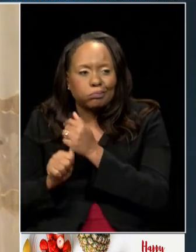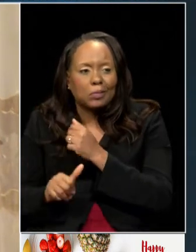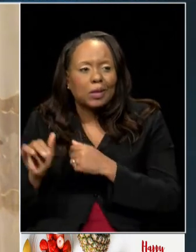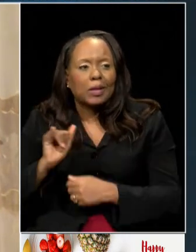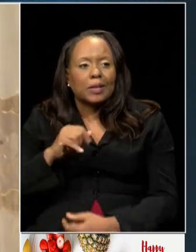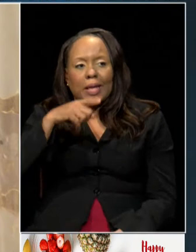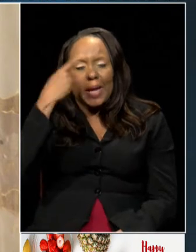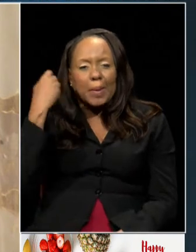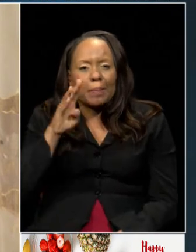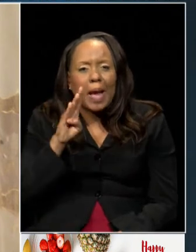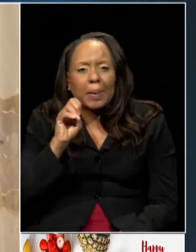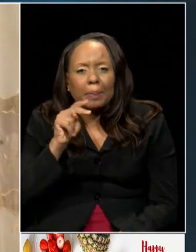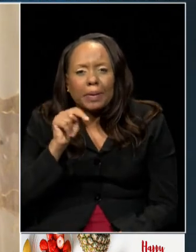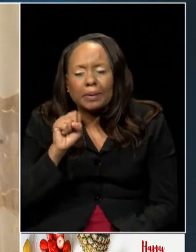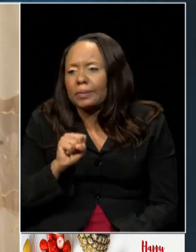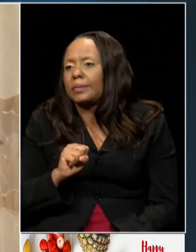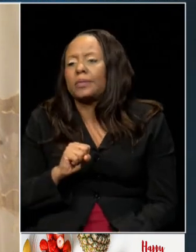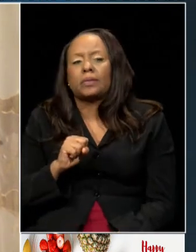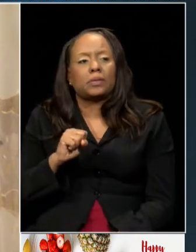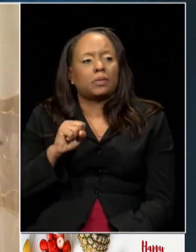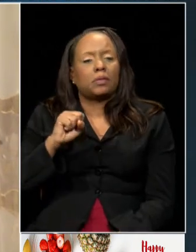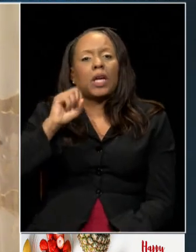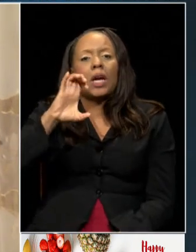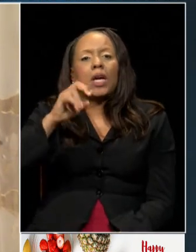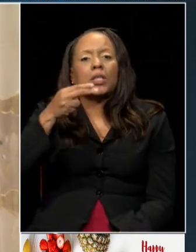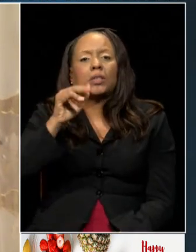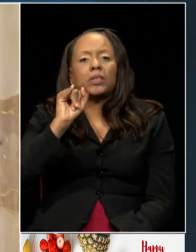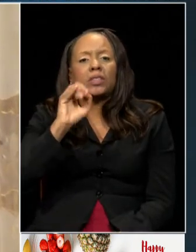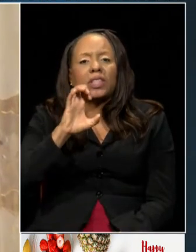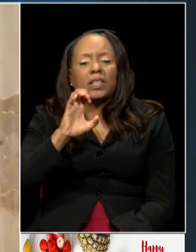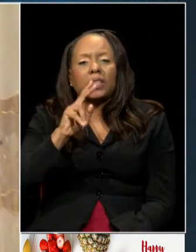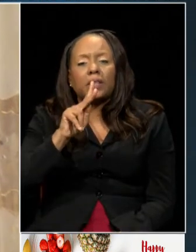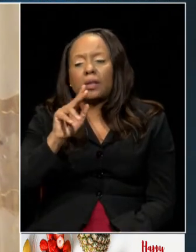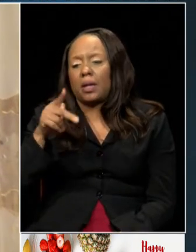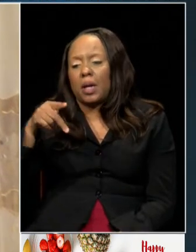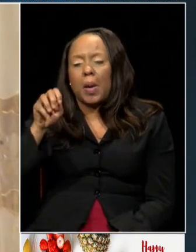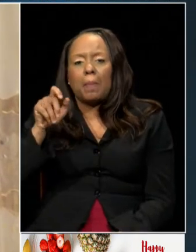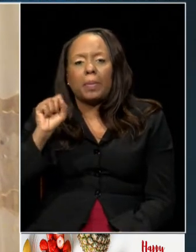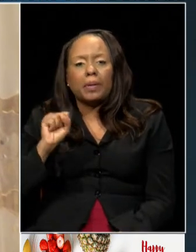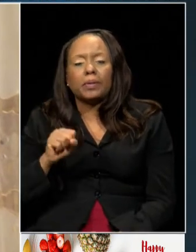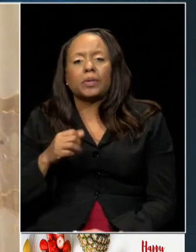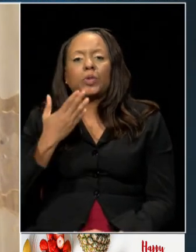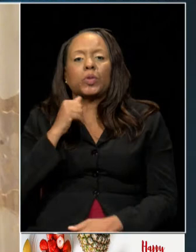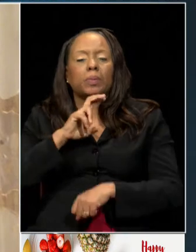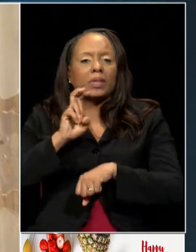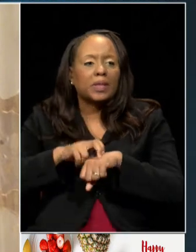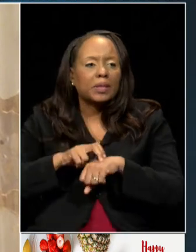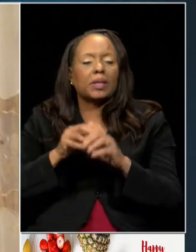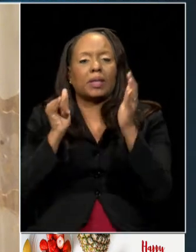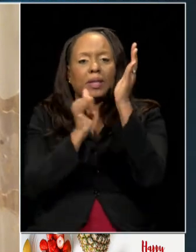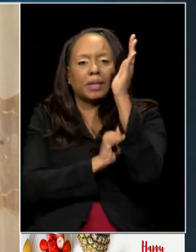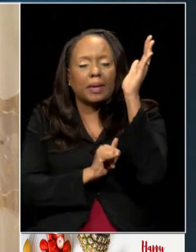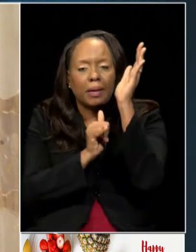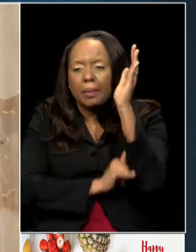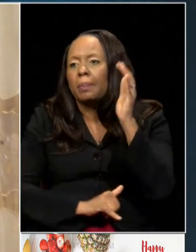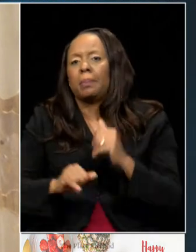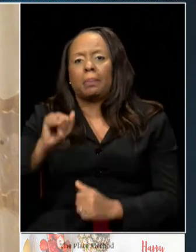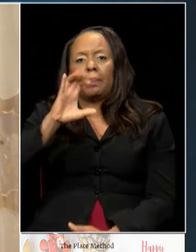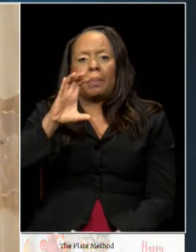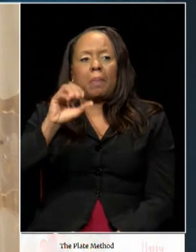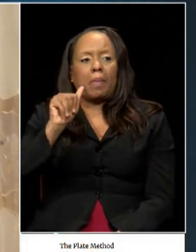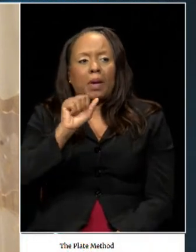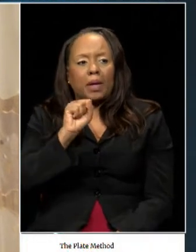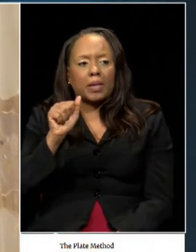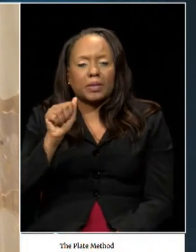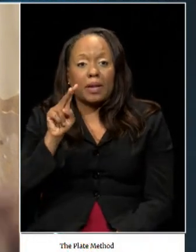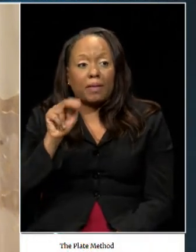black beans, kidney beans, etc. Fiber is found in your sweet potatoes, your yam, your cassava. If you eat a baked potato